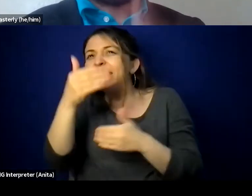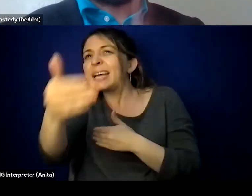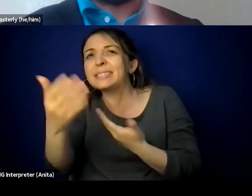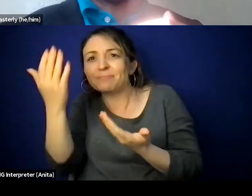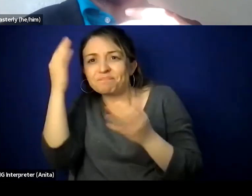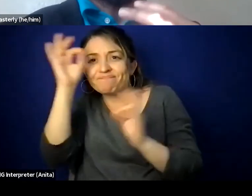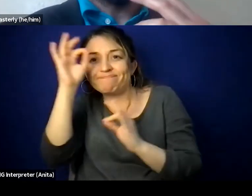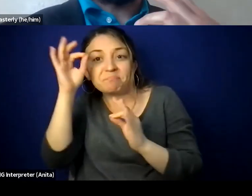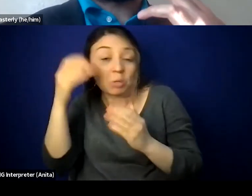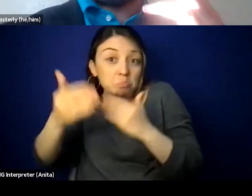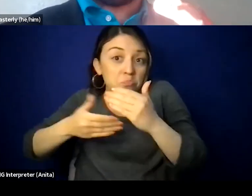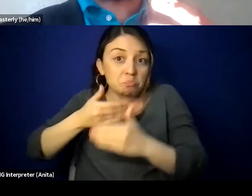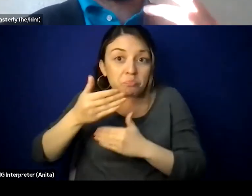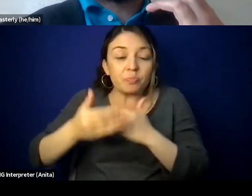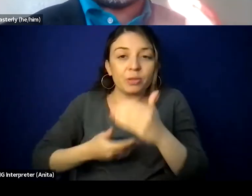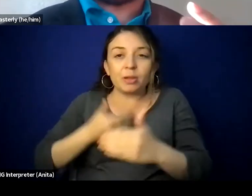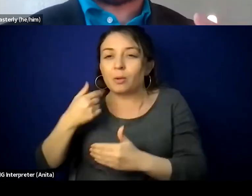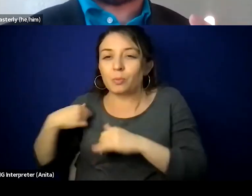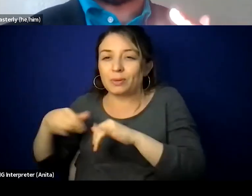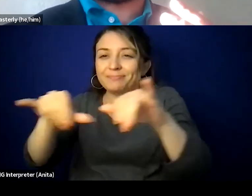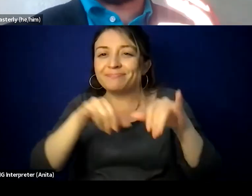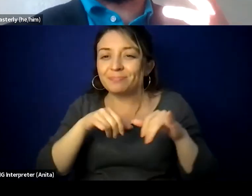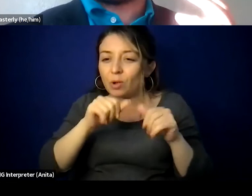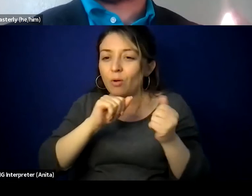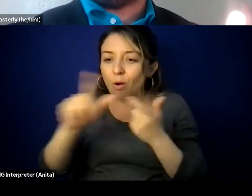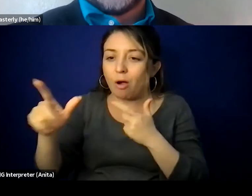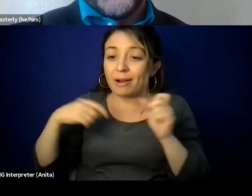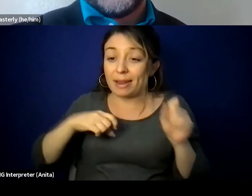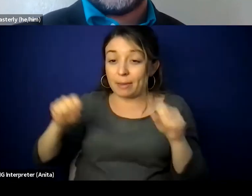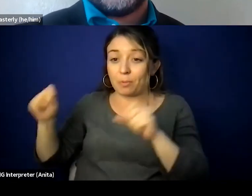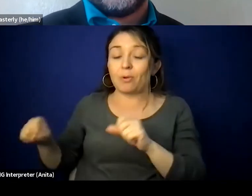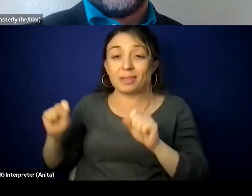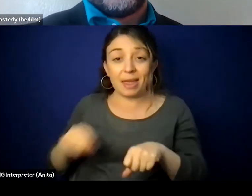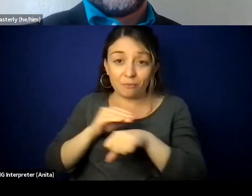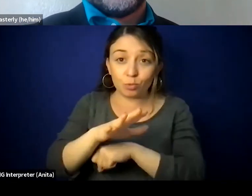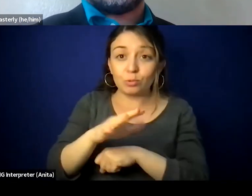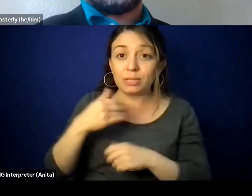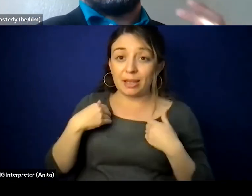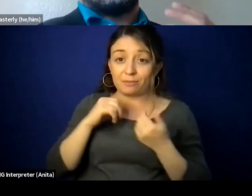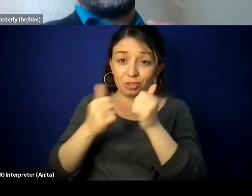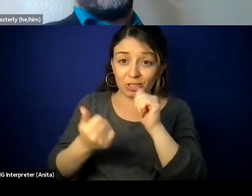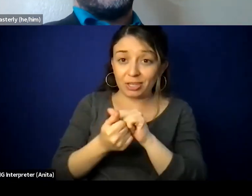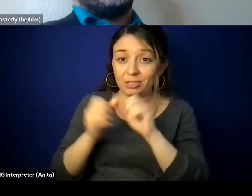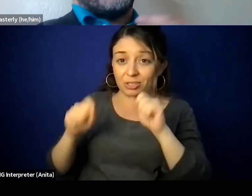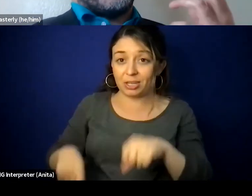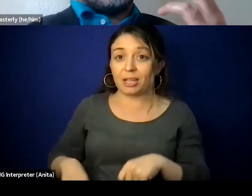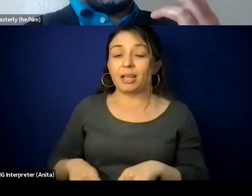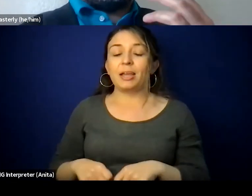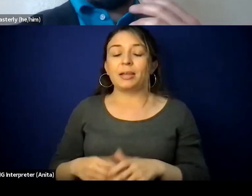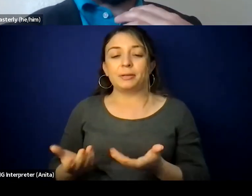is that we're all capable of creating ripples of change. That for